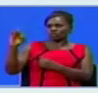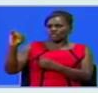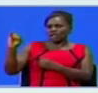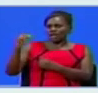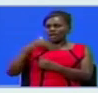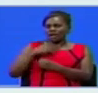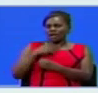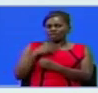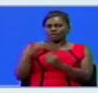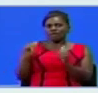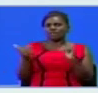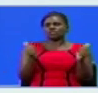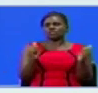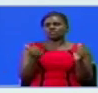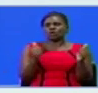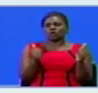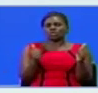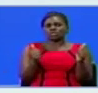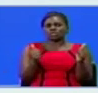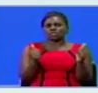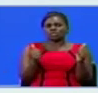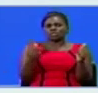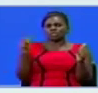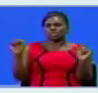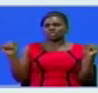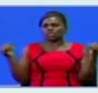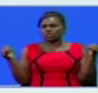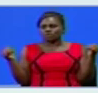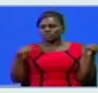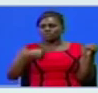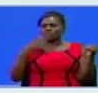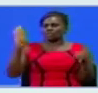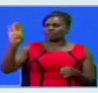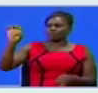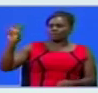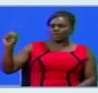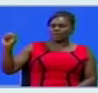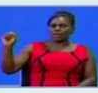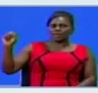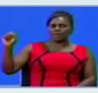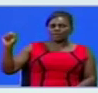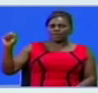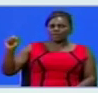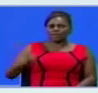the latest from the world of sport for all of us here at KTN News. I'm Ben Kitili. Thanks for watching.